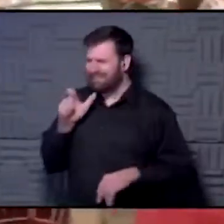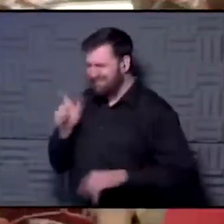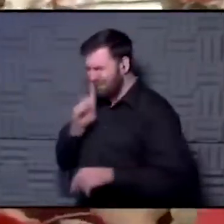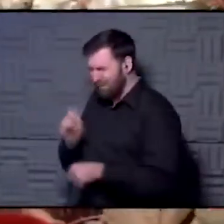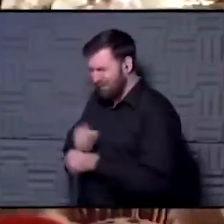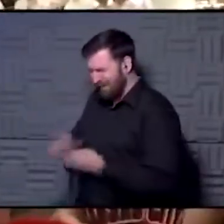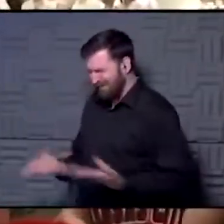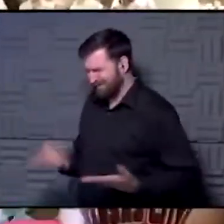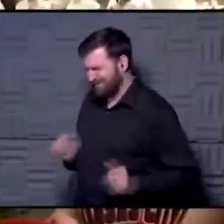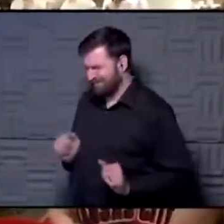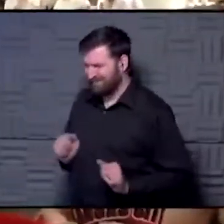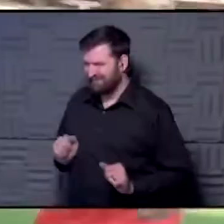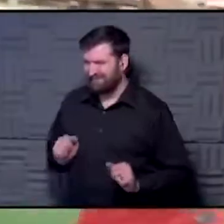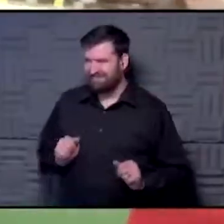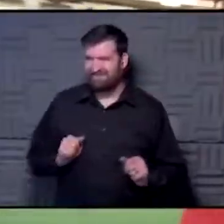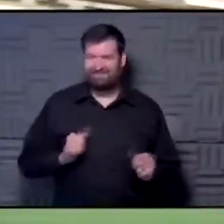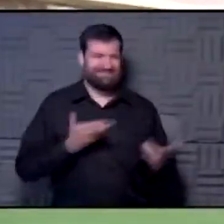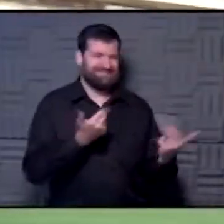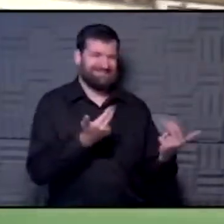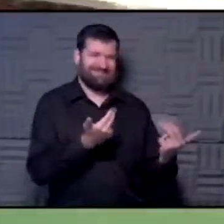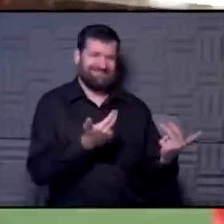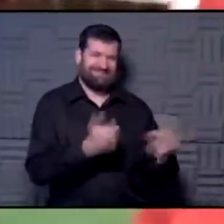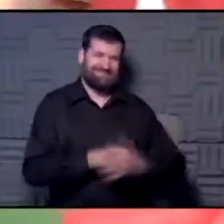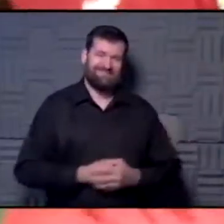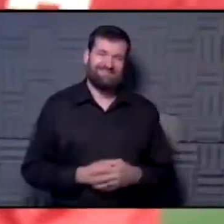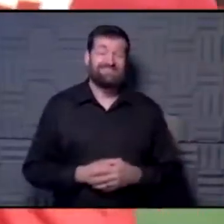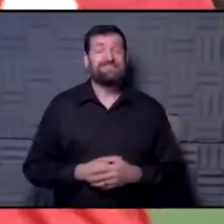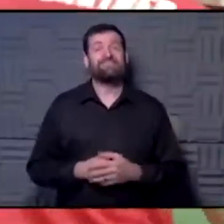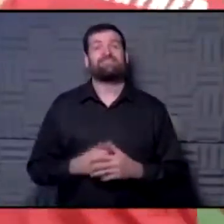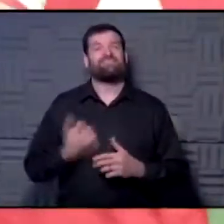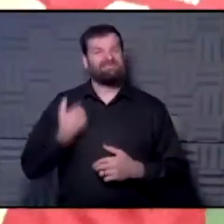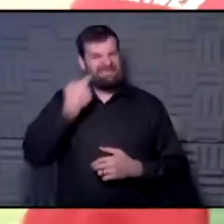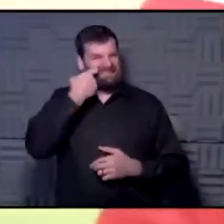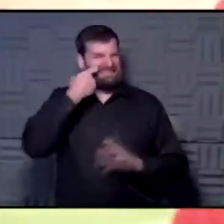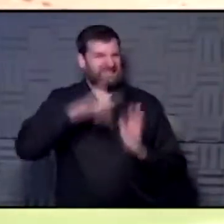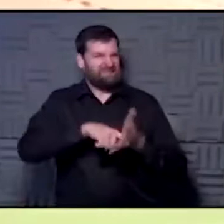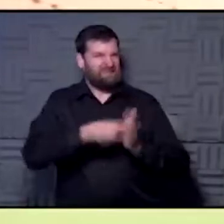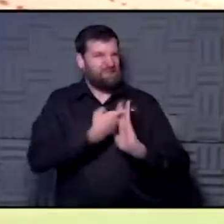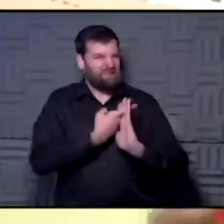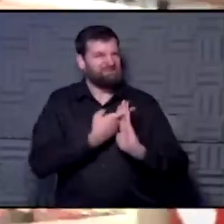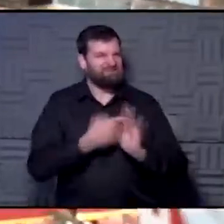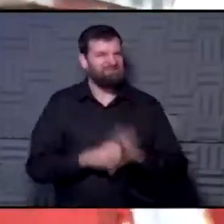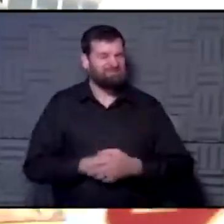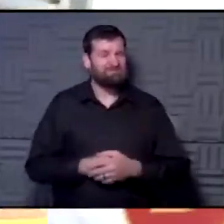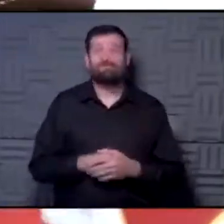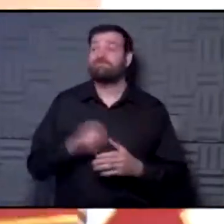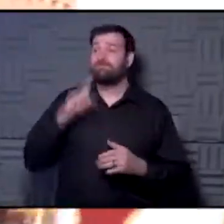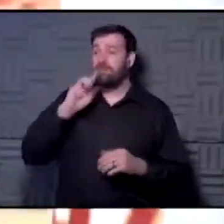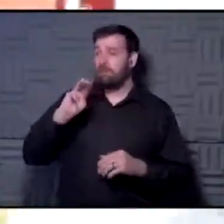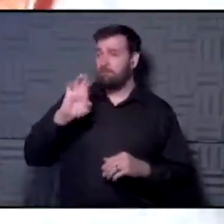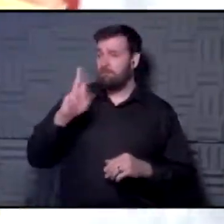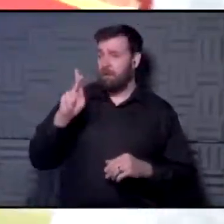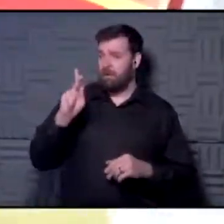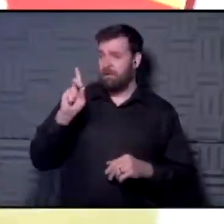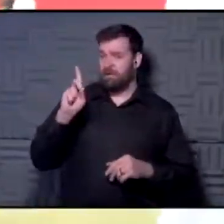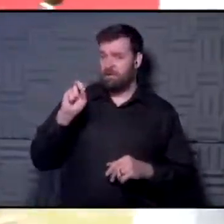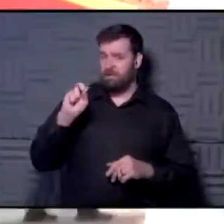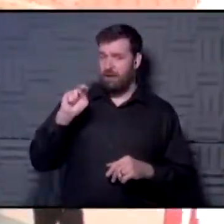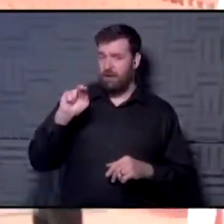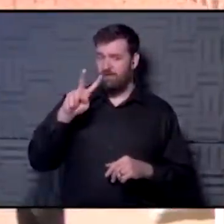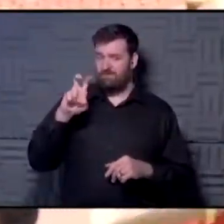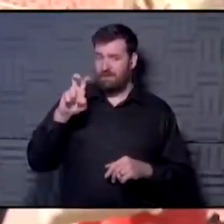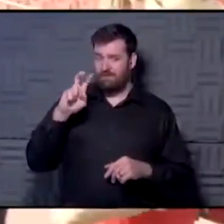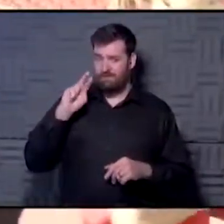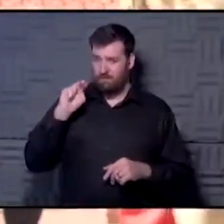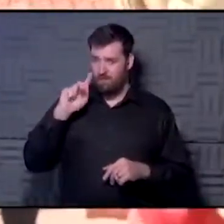does now when you're in it. We've just started it. I hope Mark Donovan's all good with that. Okay. The